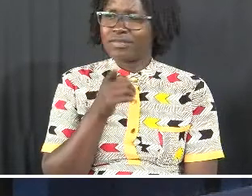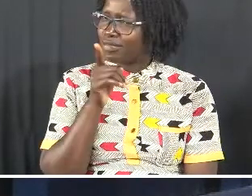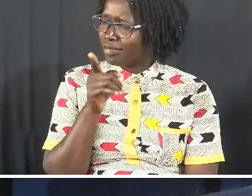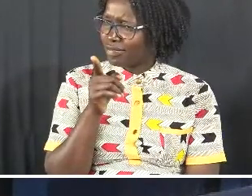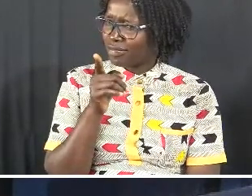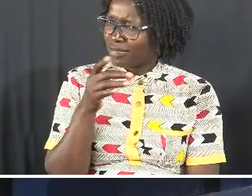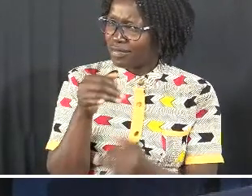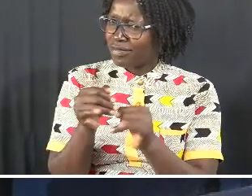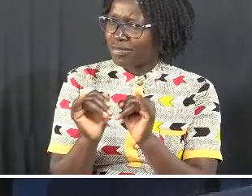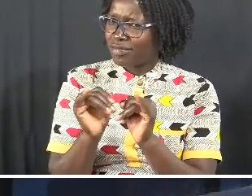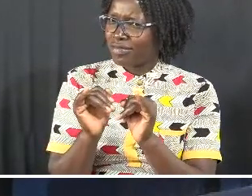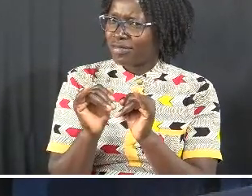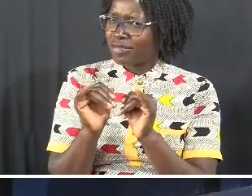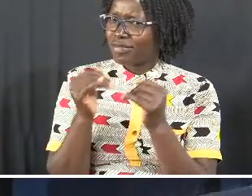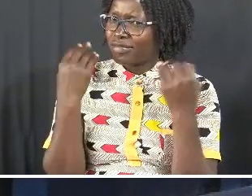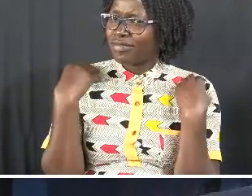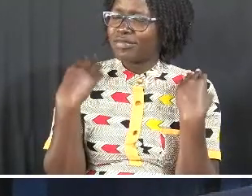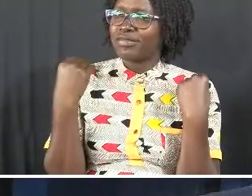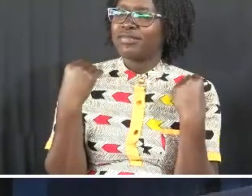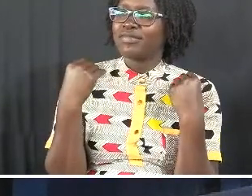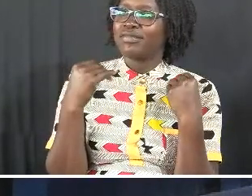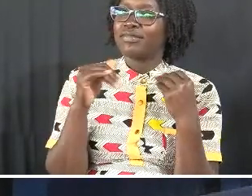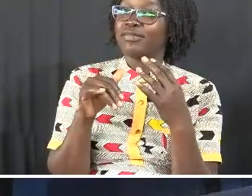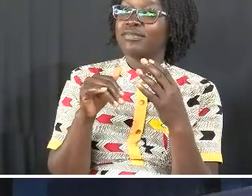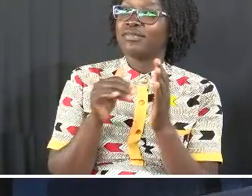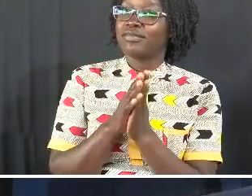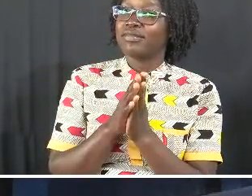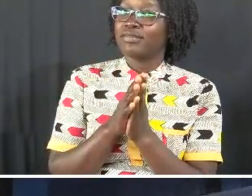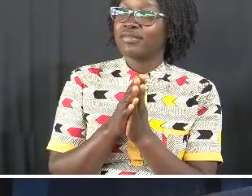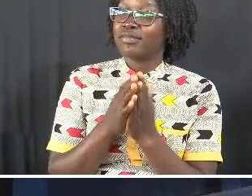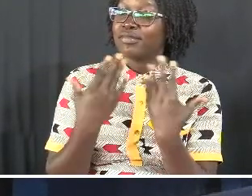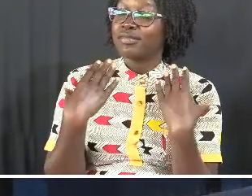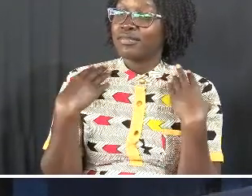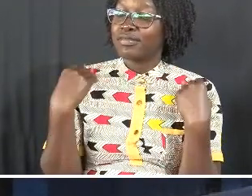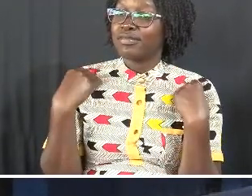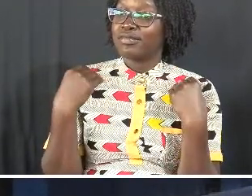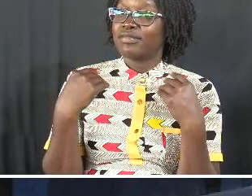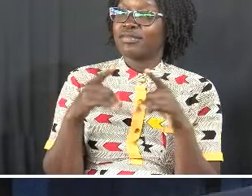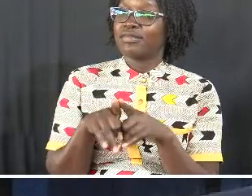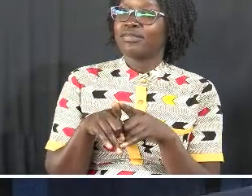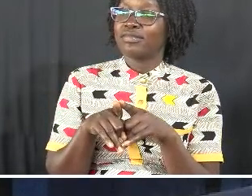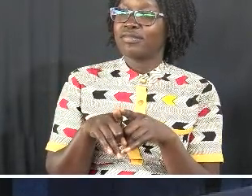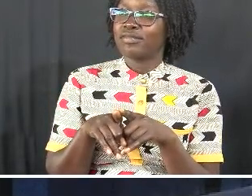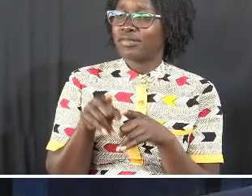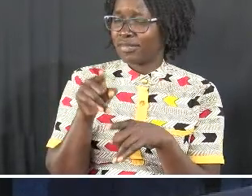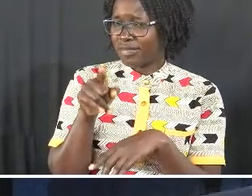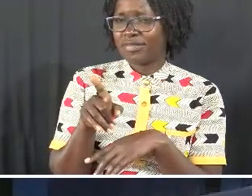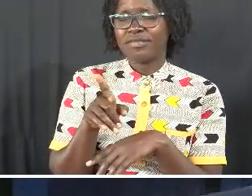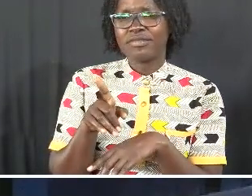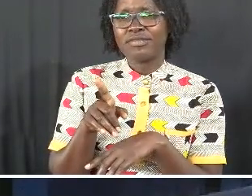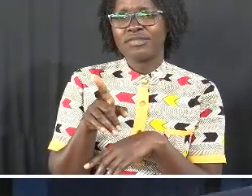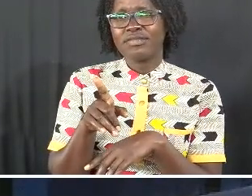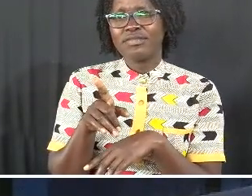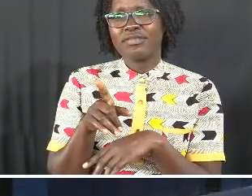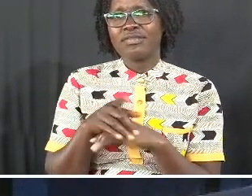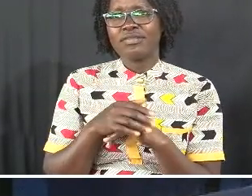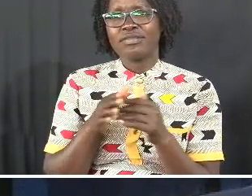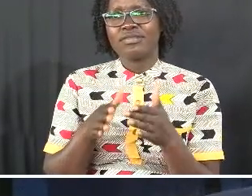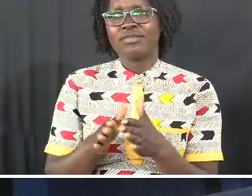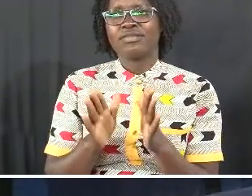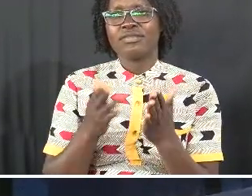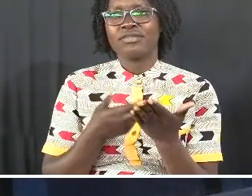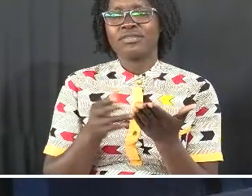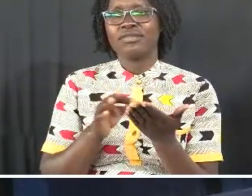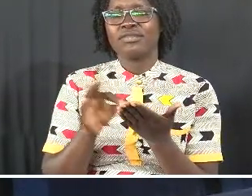who tries to practice that which this church teaches? If it is that one, become one. Allow the